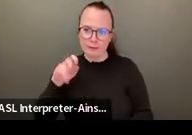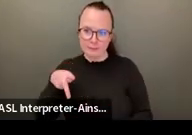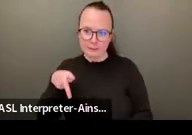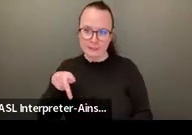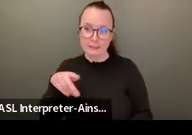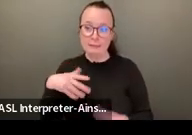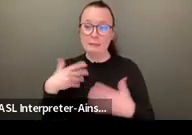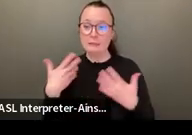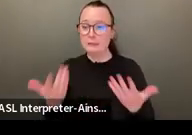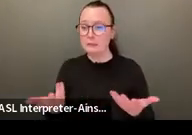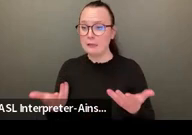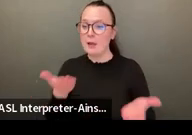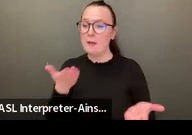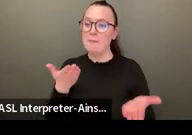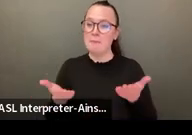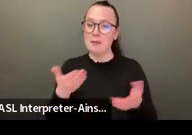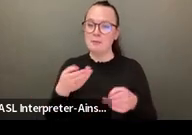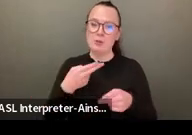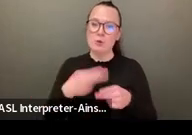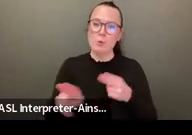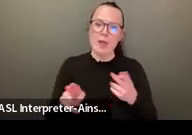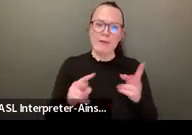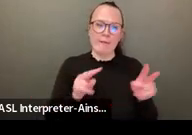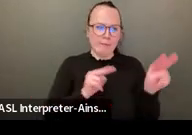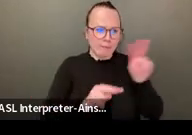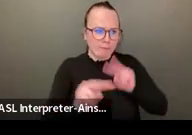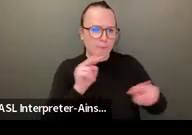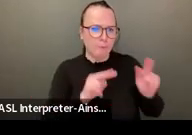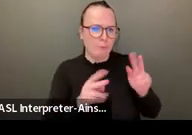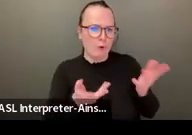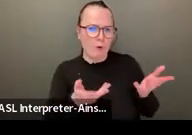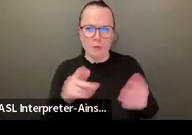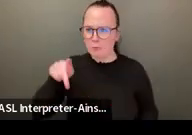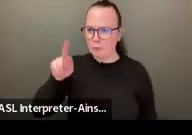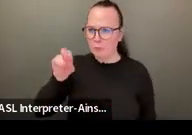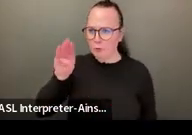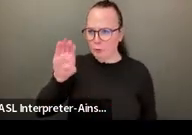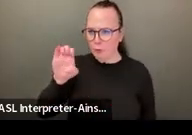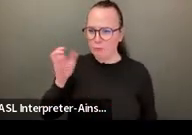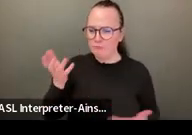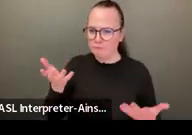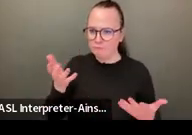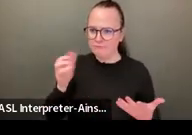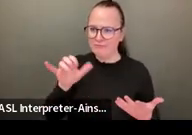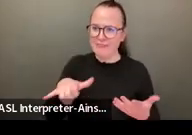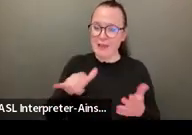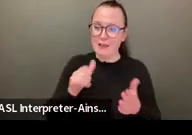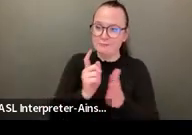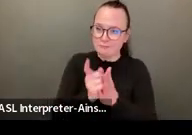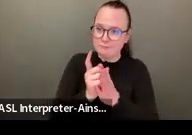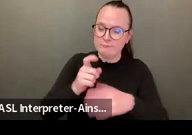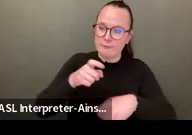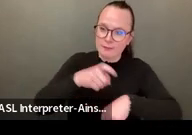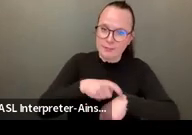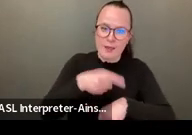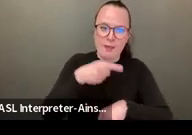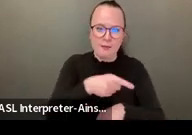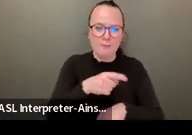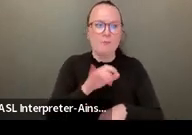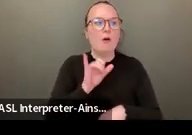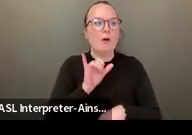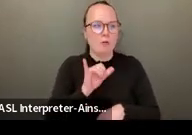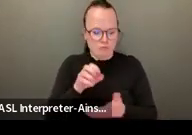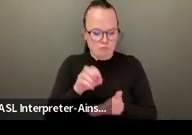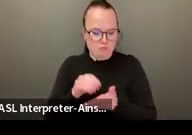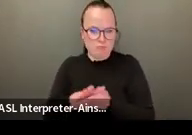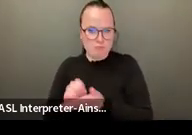maybe you just do a quick probe to get your baseline data. That's your data. That's point in time. That's your baseline data. It's okay to do